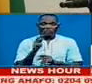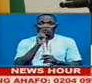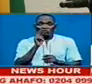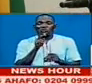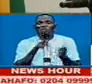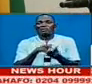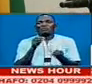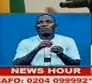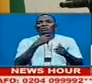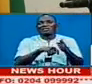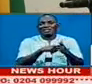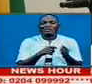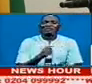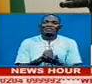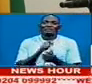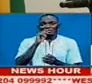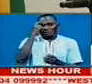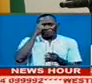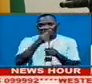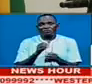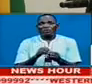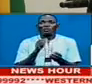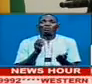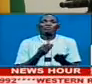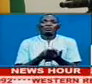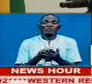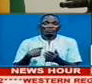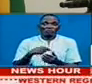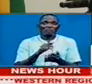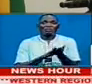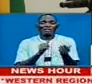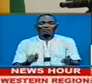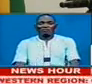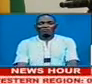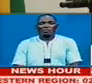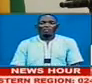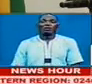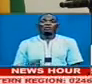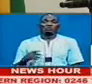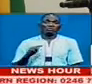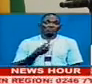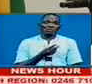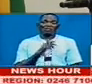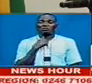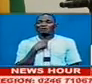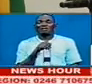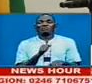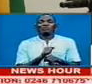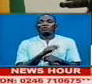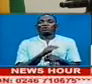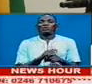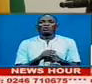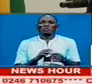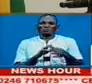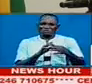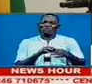consumption side, on the employment side, and so on. So we believe that, you know, we don't have to try to collect